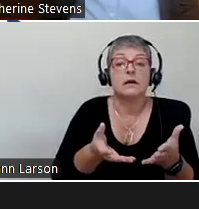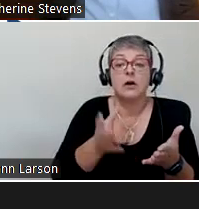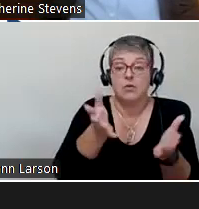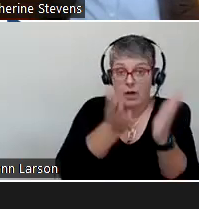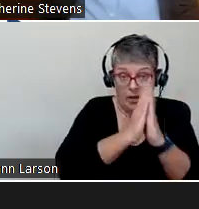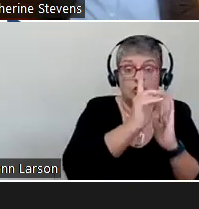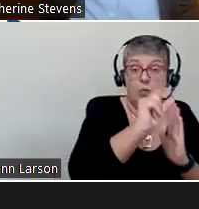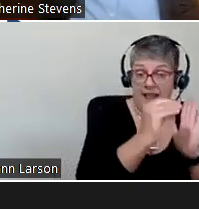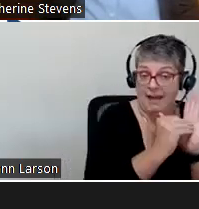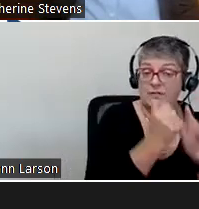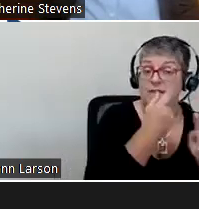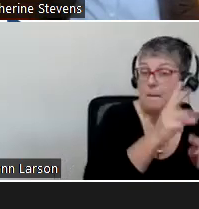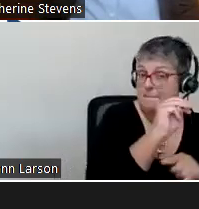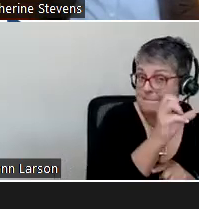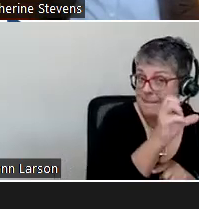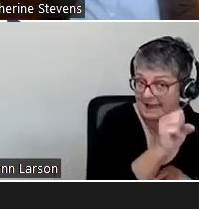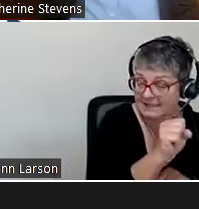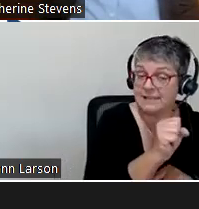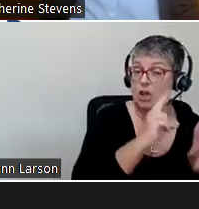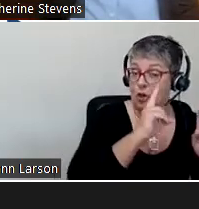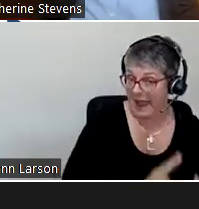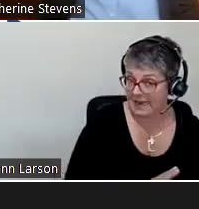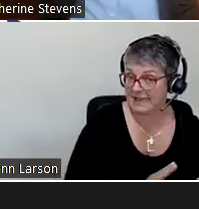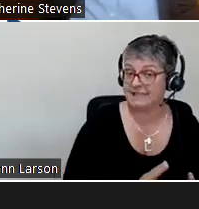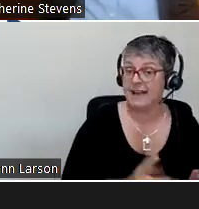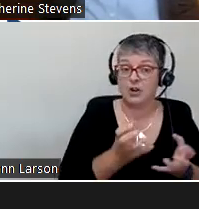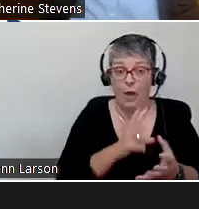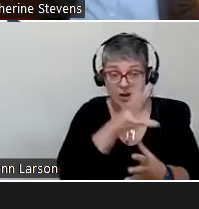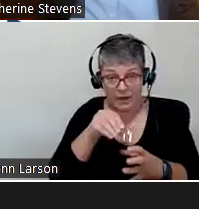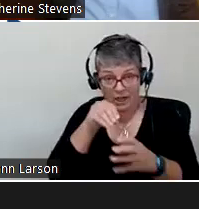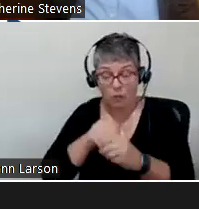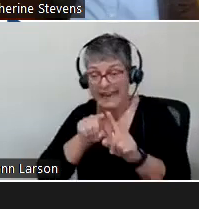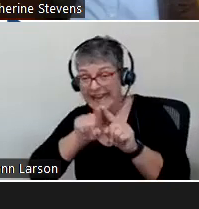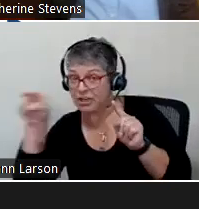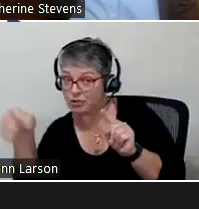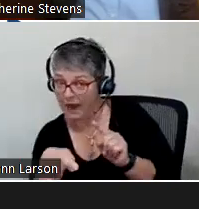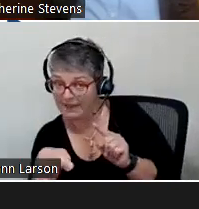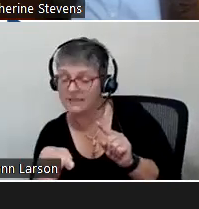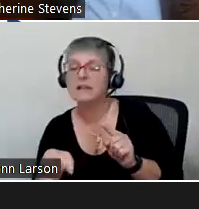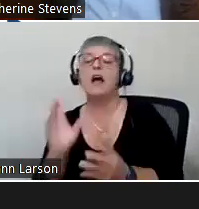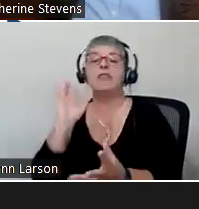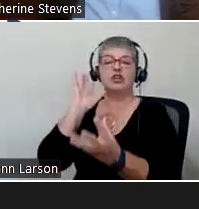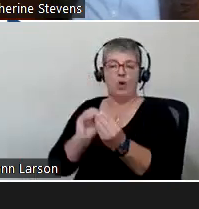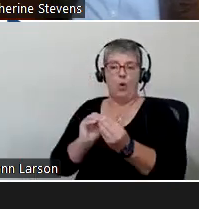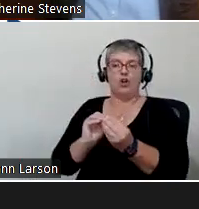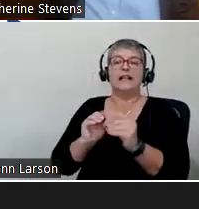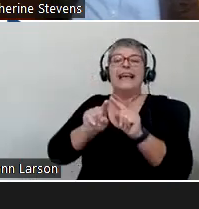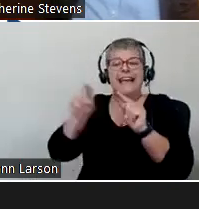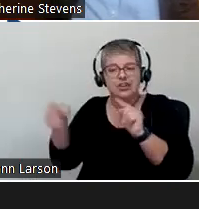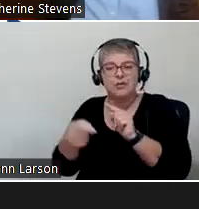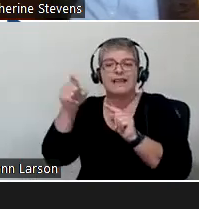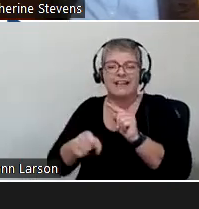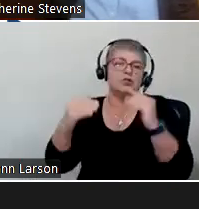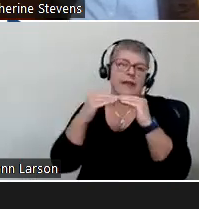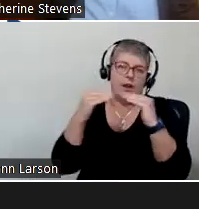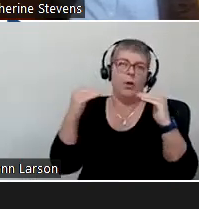$20,000 of Mass Humanities, it means you want to include indirect costs, your total direct costs needs to equal, and the number is a little